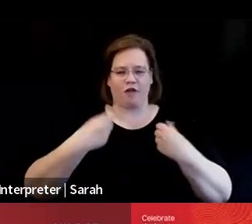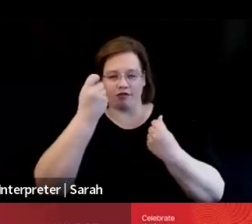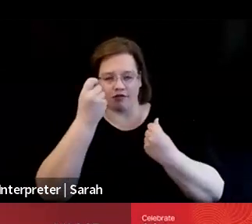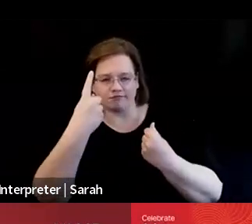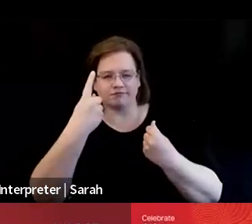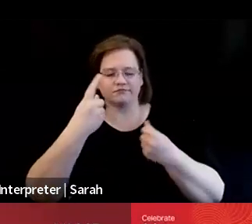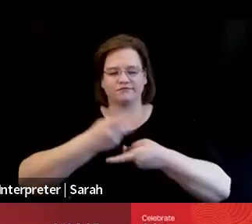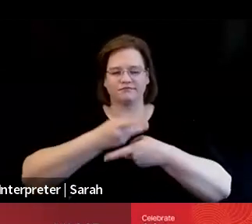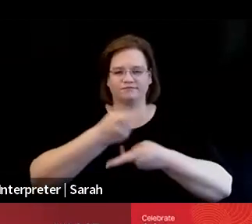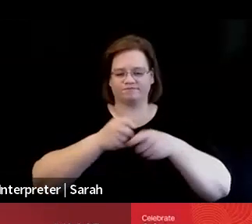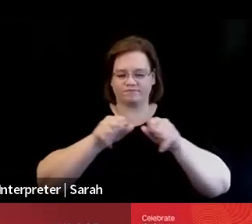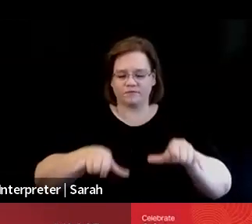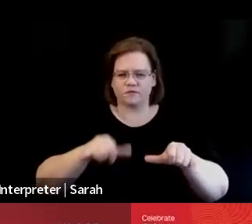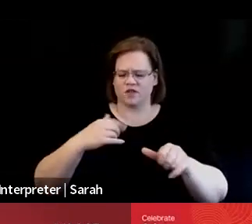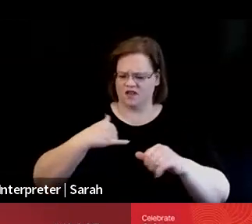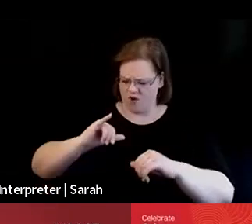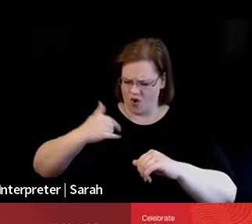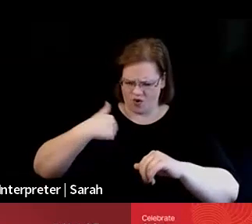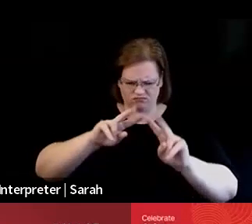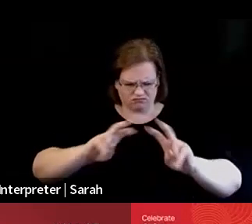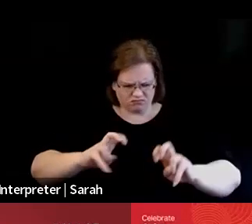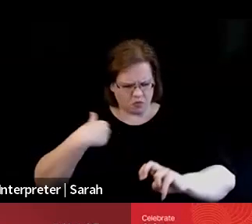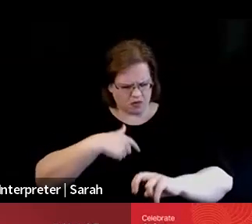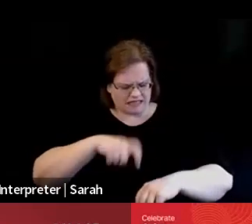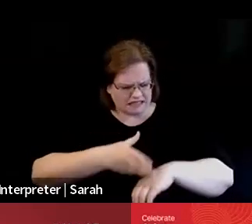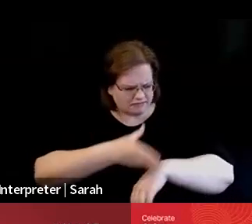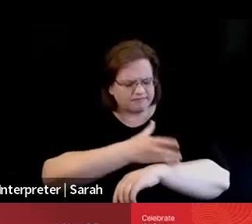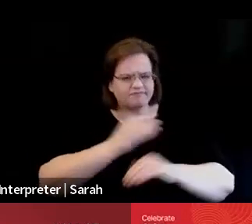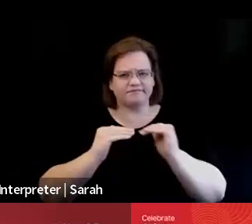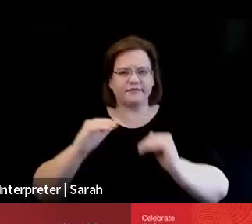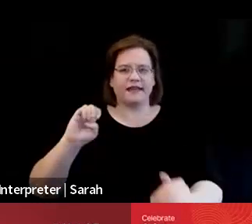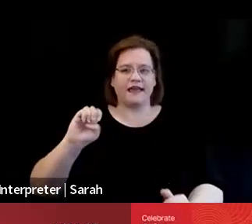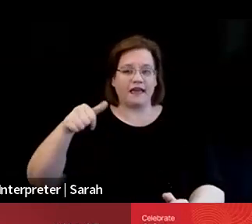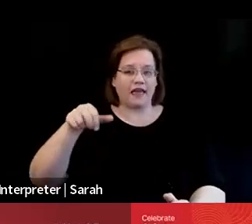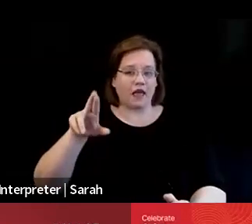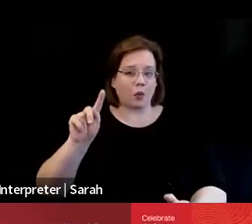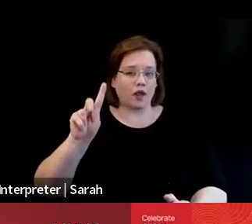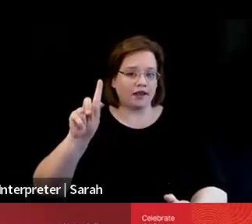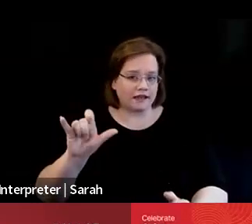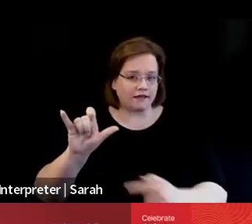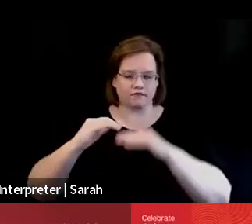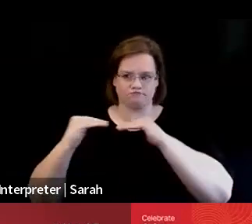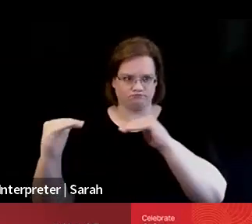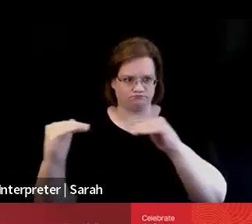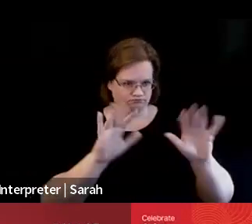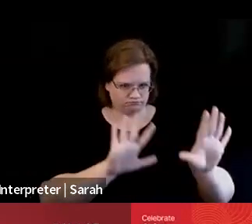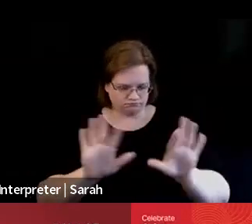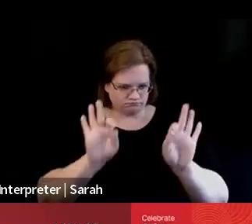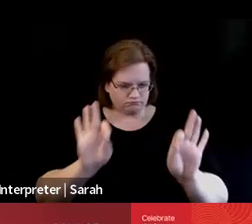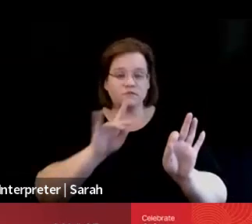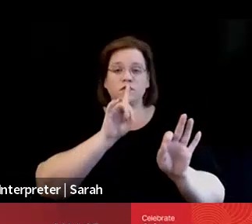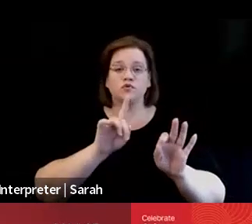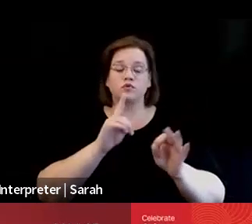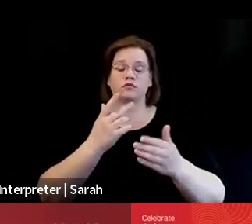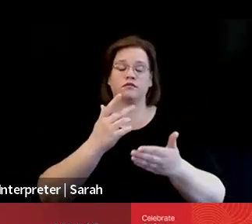if you're thinking to yourself, we do need to do a better job of equitably enabling our patients or community members to find, understand, and use health